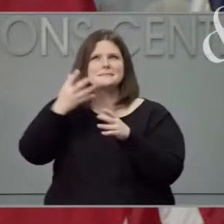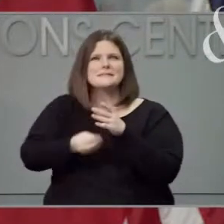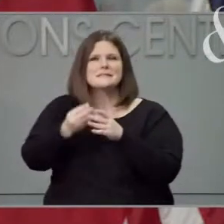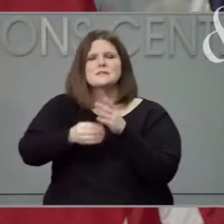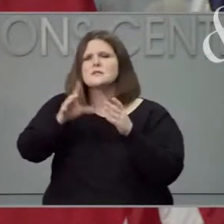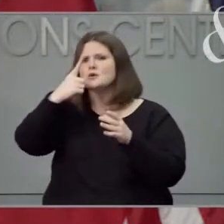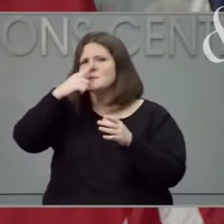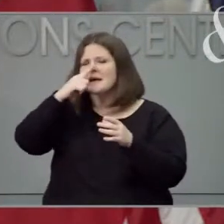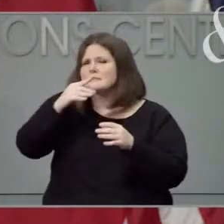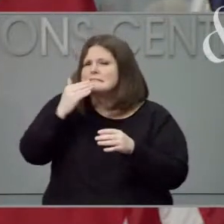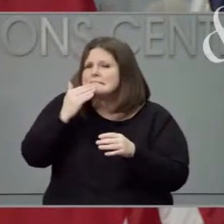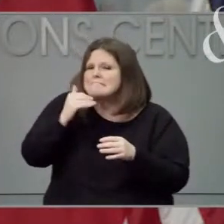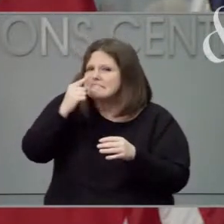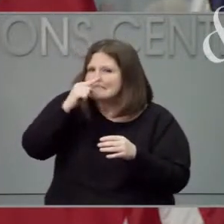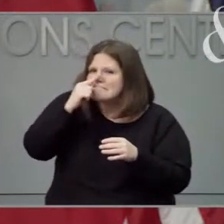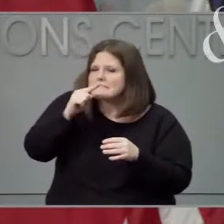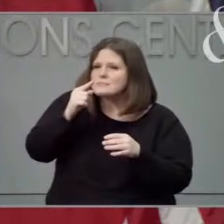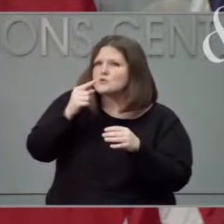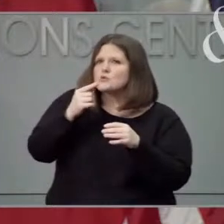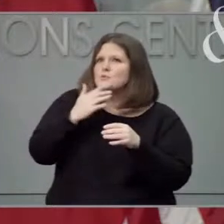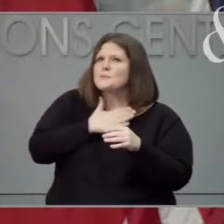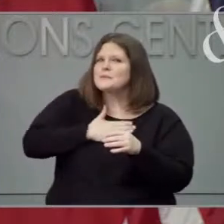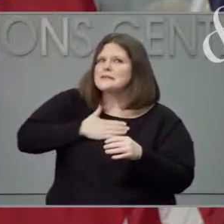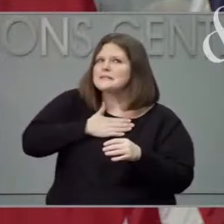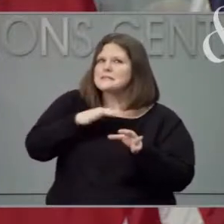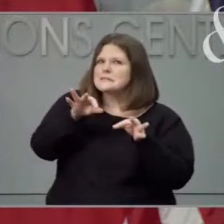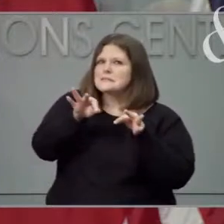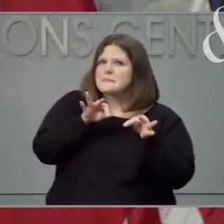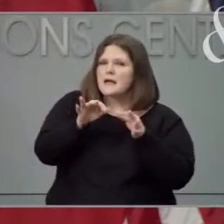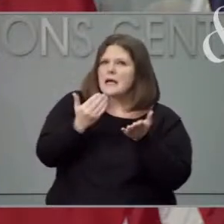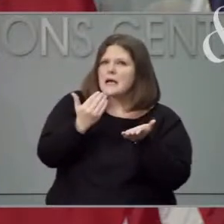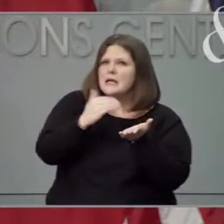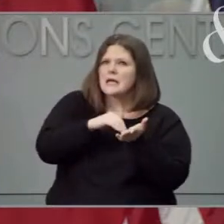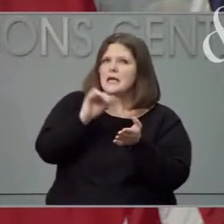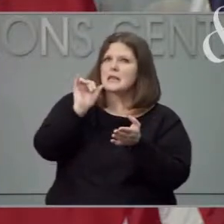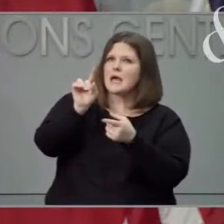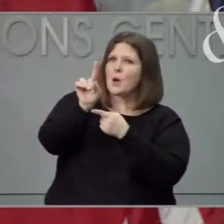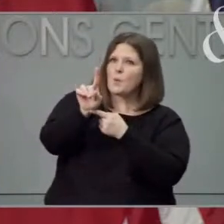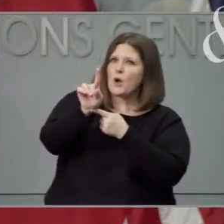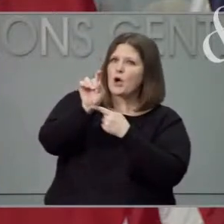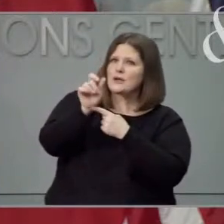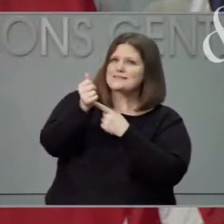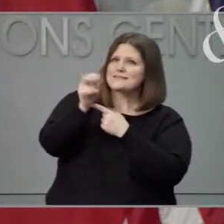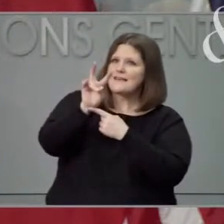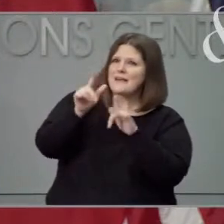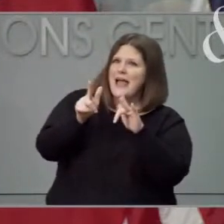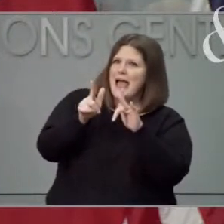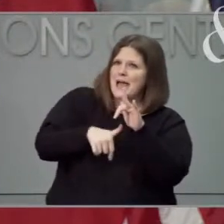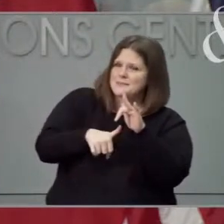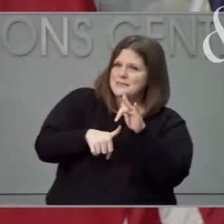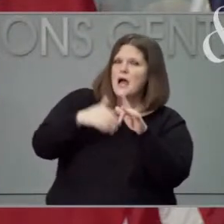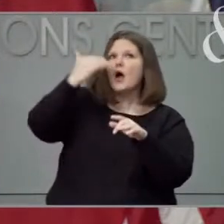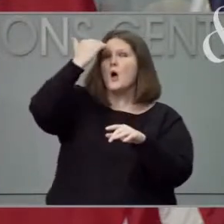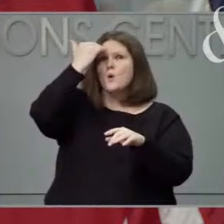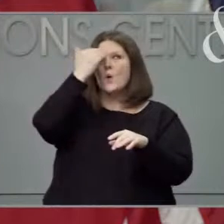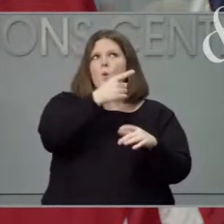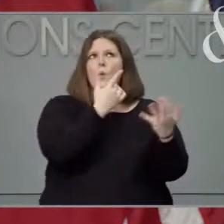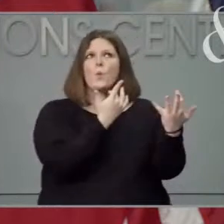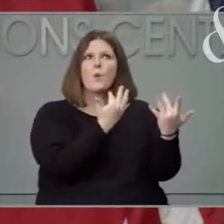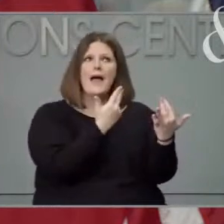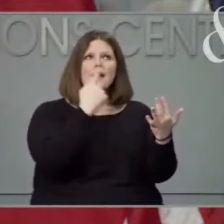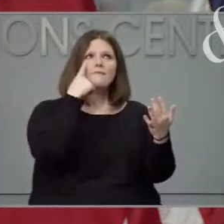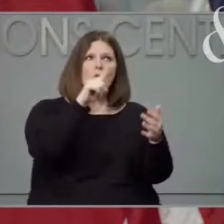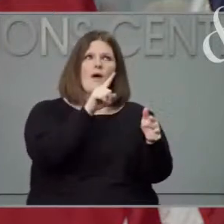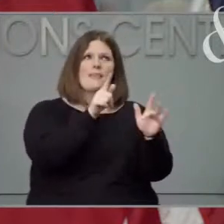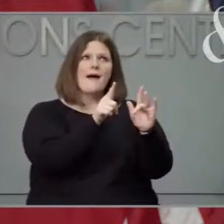you would be so kind as to just go over for us one more time the 117 absentee ballots. I understand you're waiting for those to come in. There